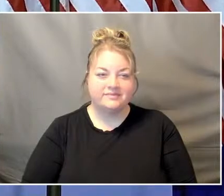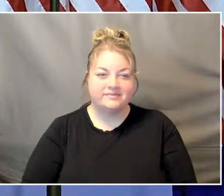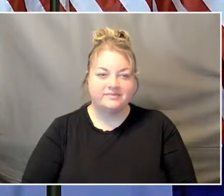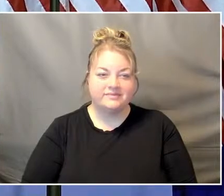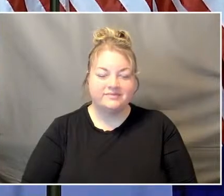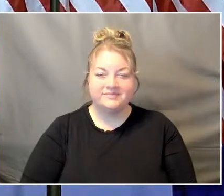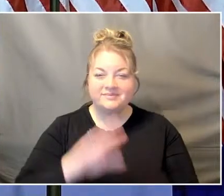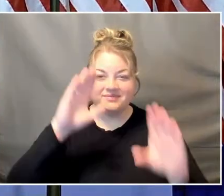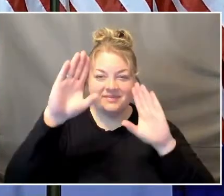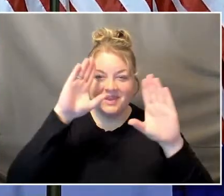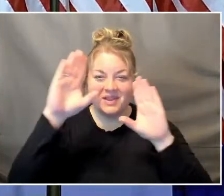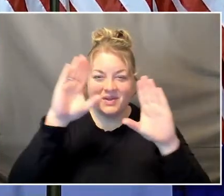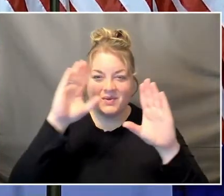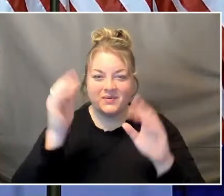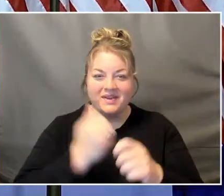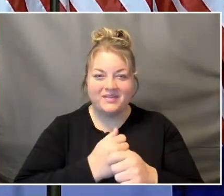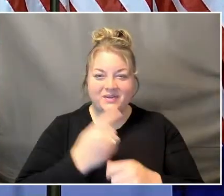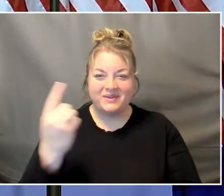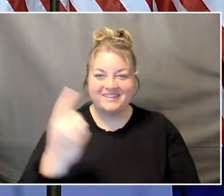Hello, everyone.